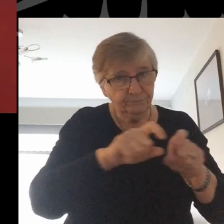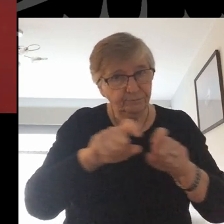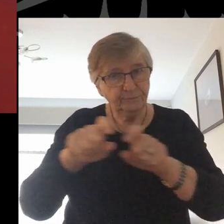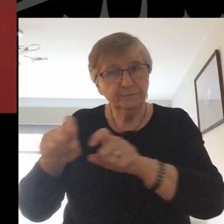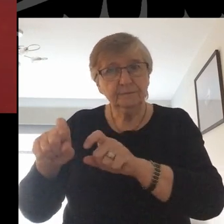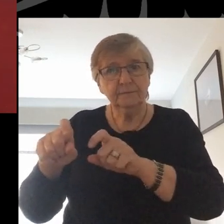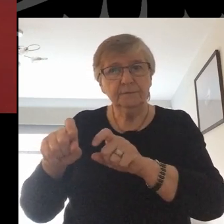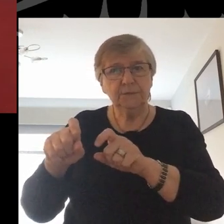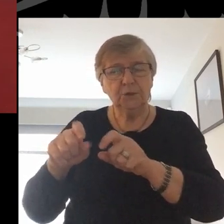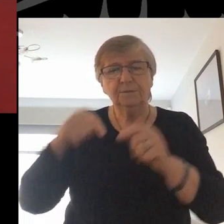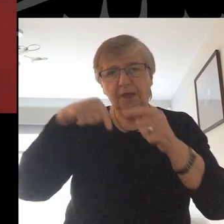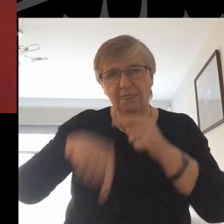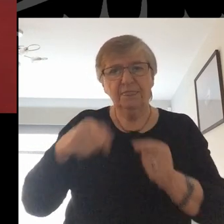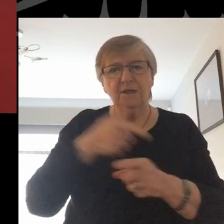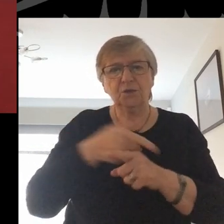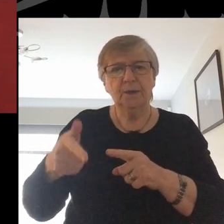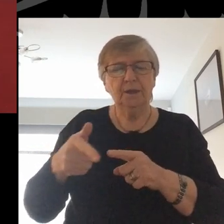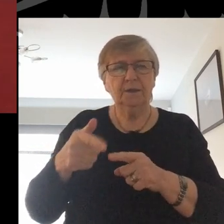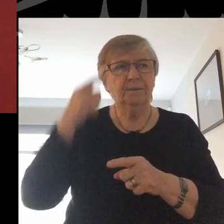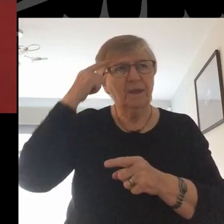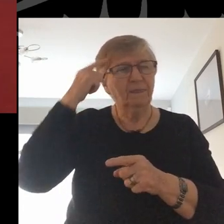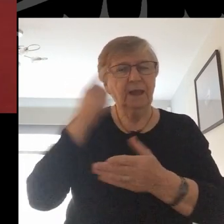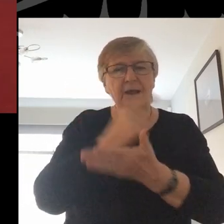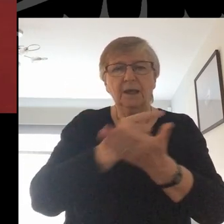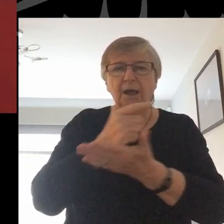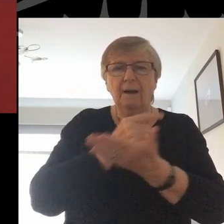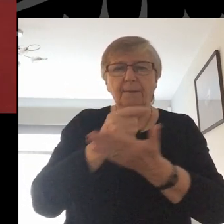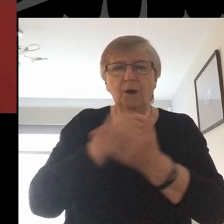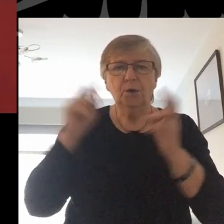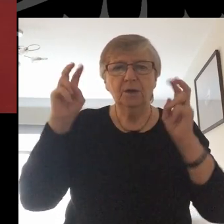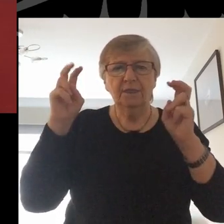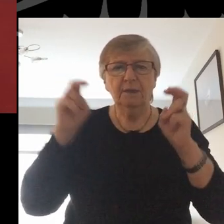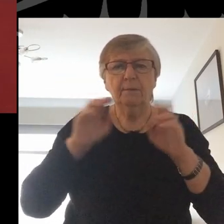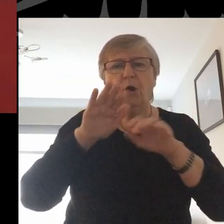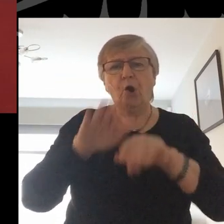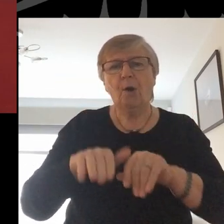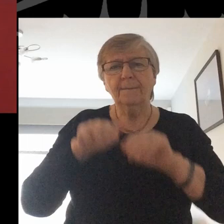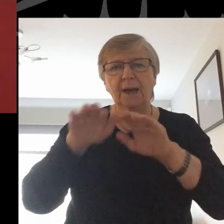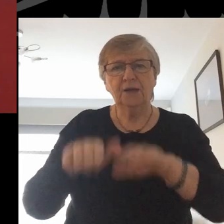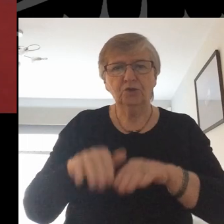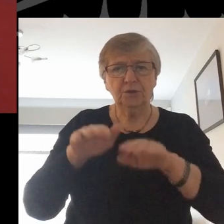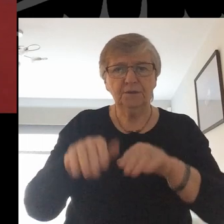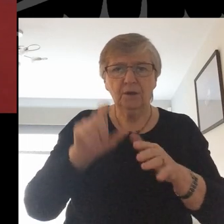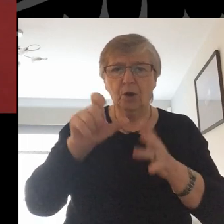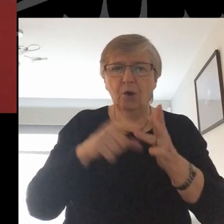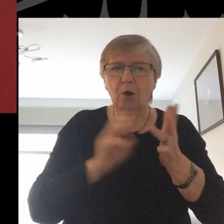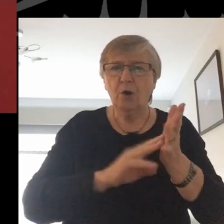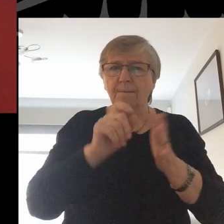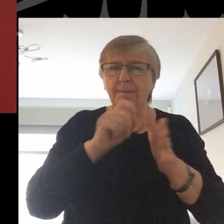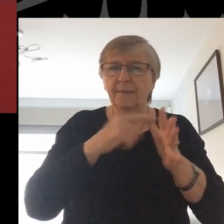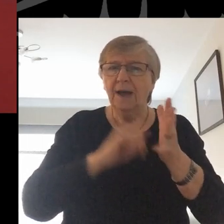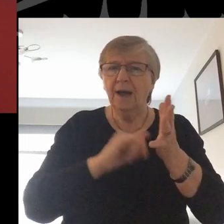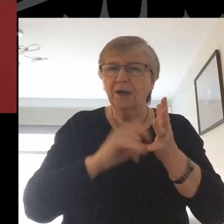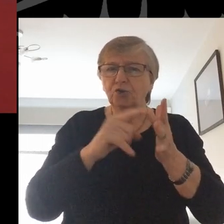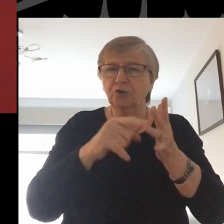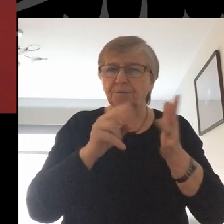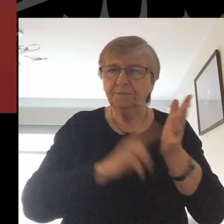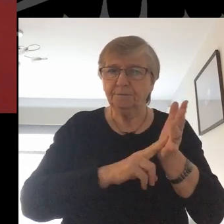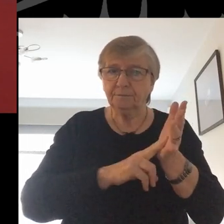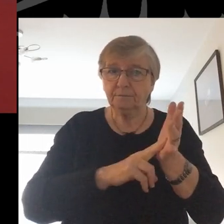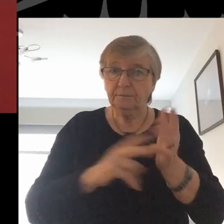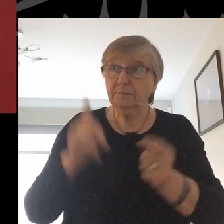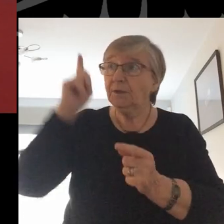And we're moving on this week to look at the theme then of compassion. So we have confidence, God is at